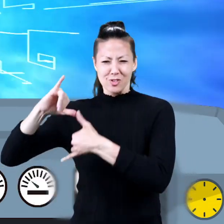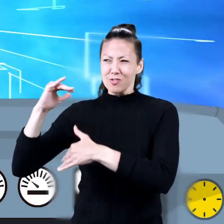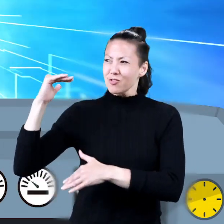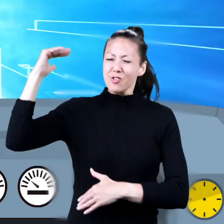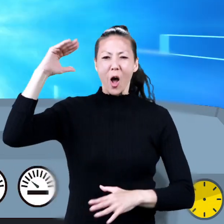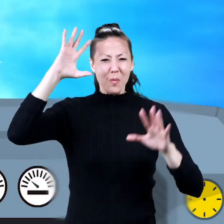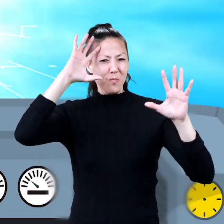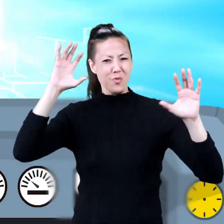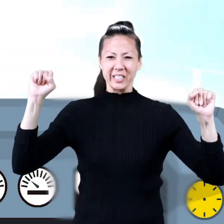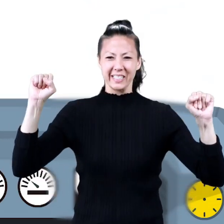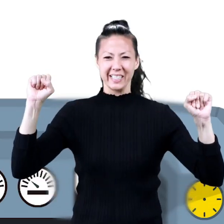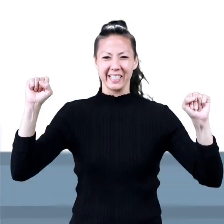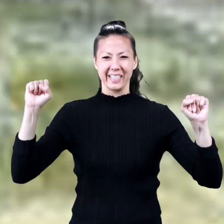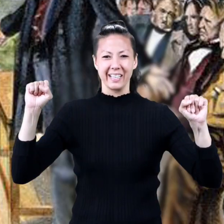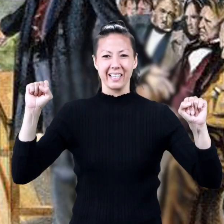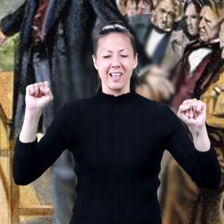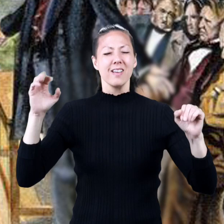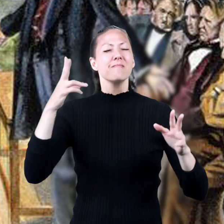you remember.